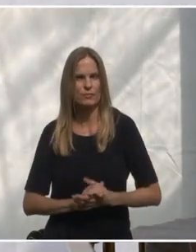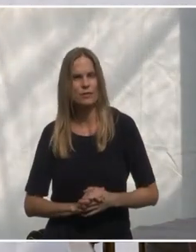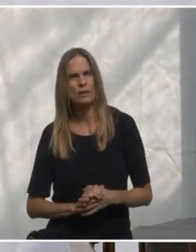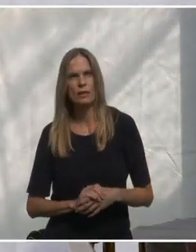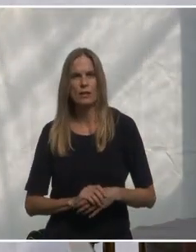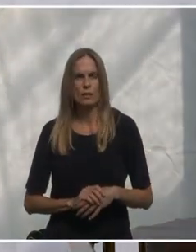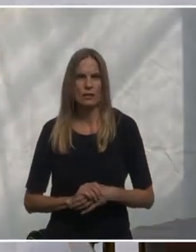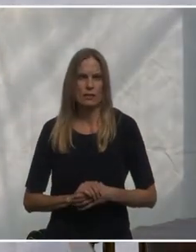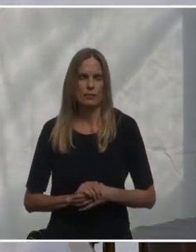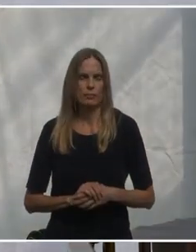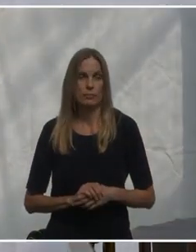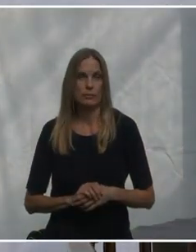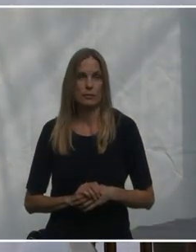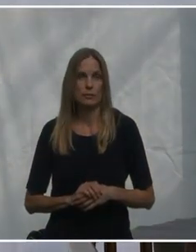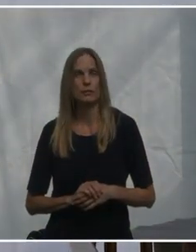And,